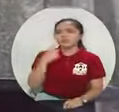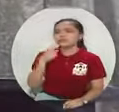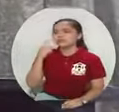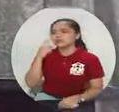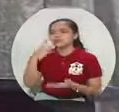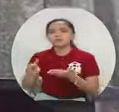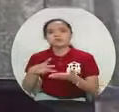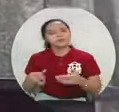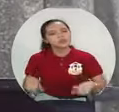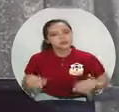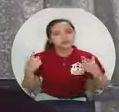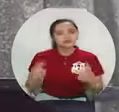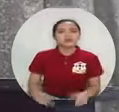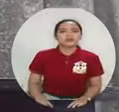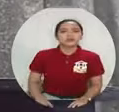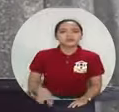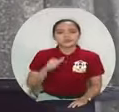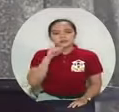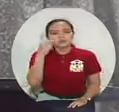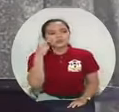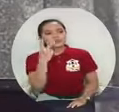and waste.